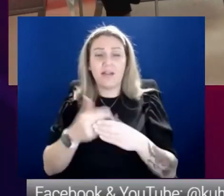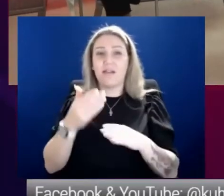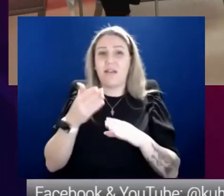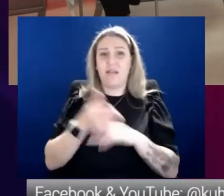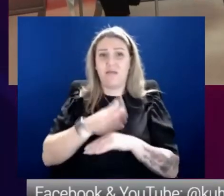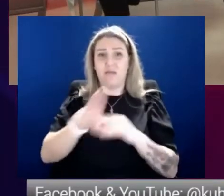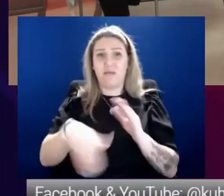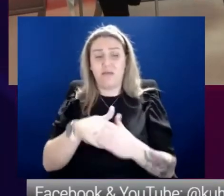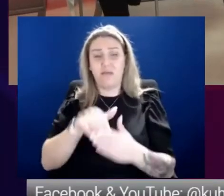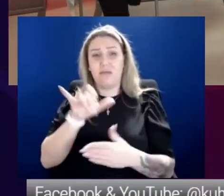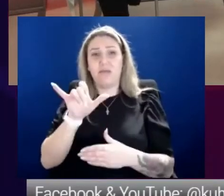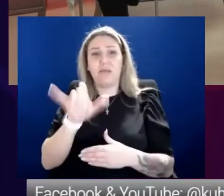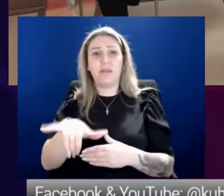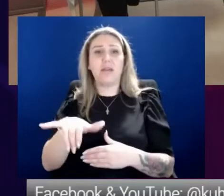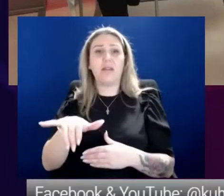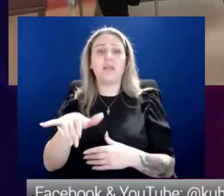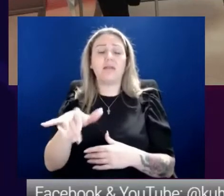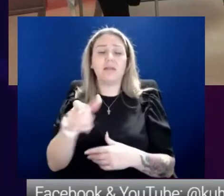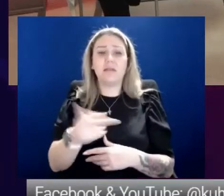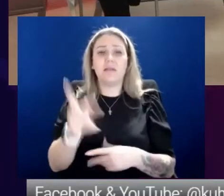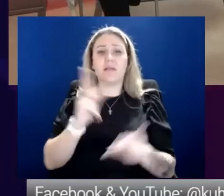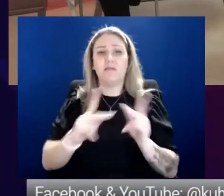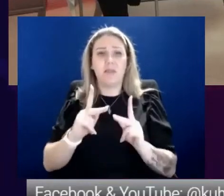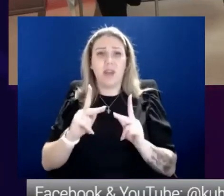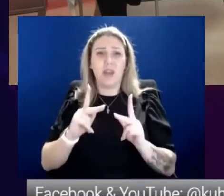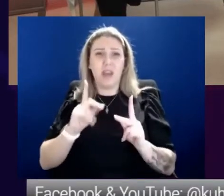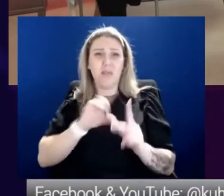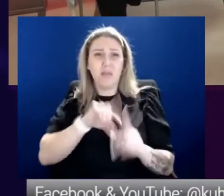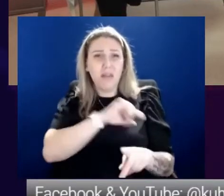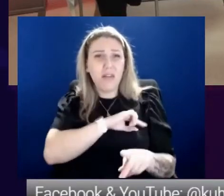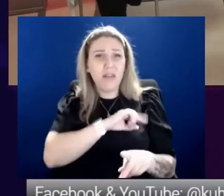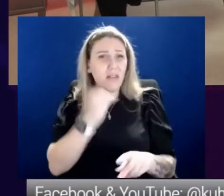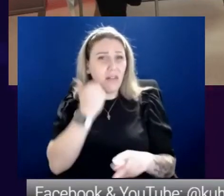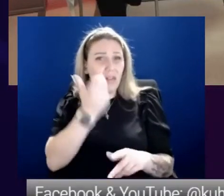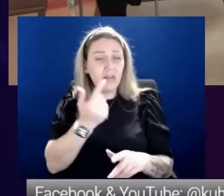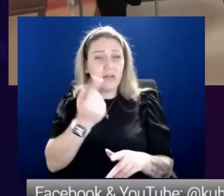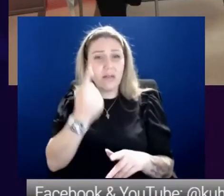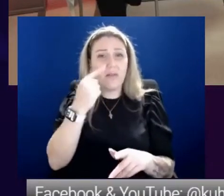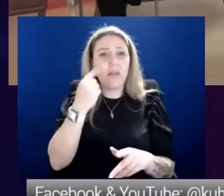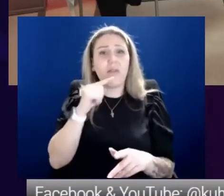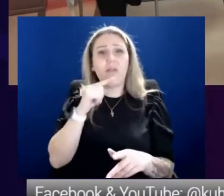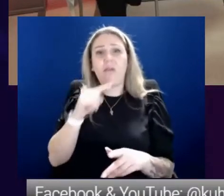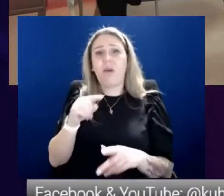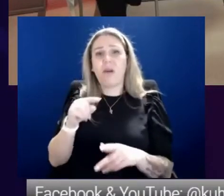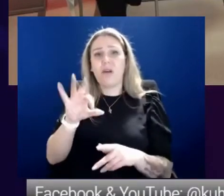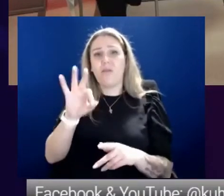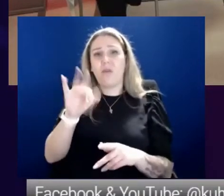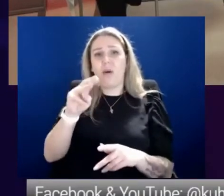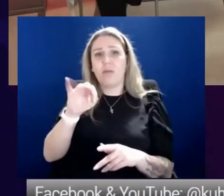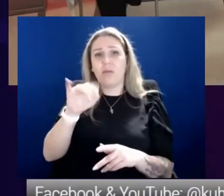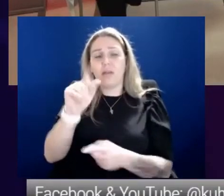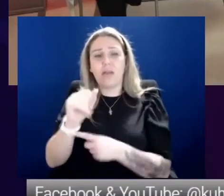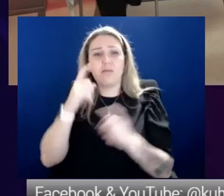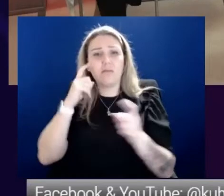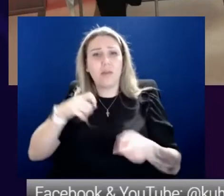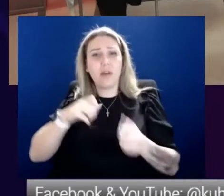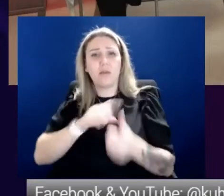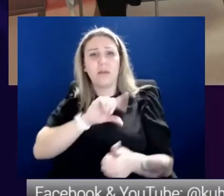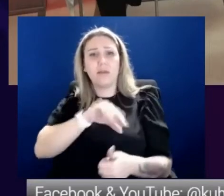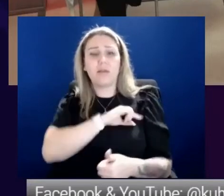people still guilted me for giving him formula. Literally made me cry with guilt. I didn't even try with baby number